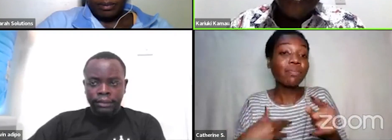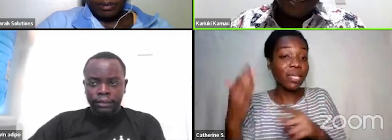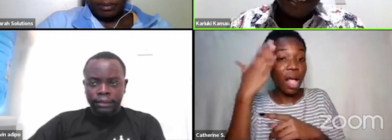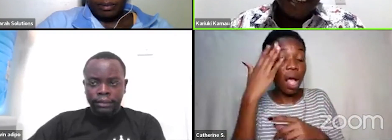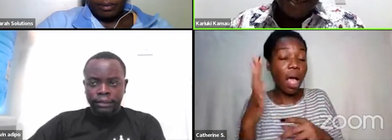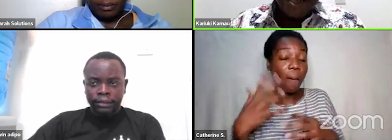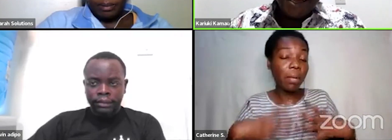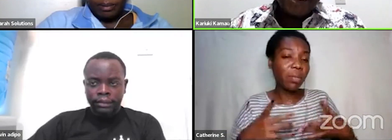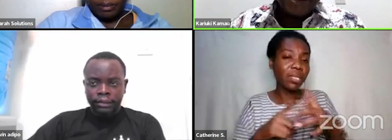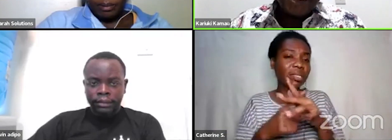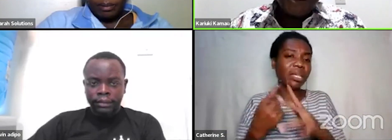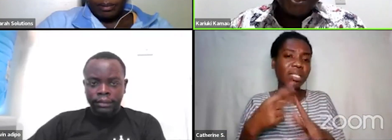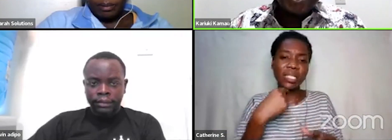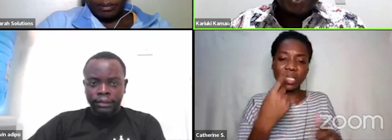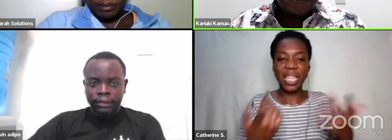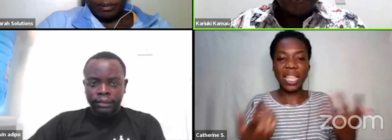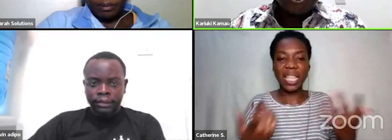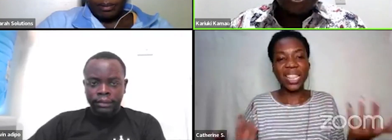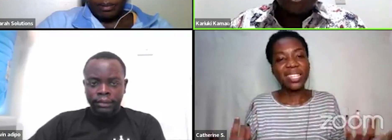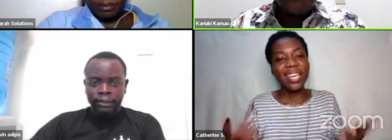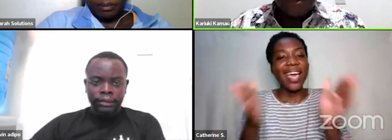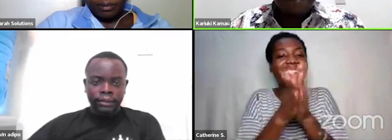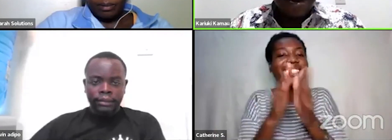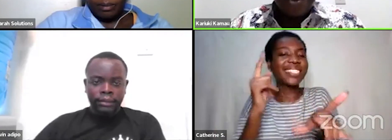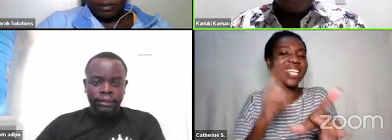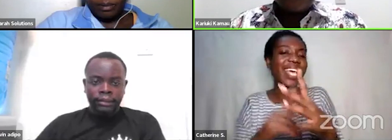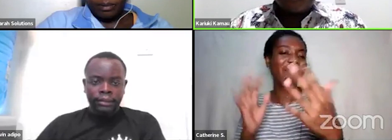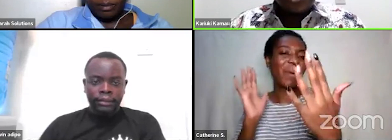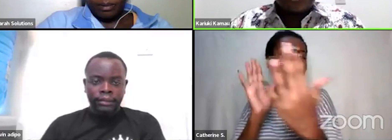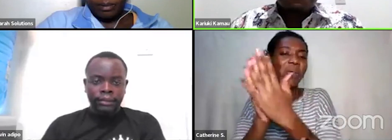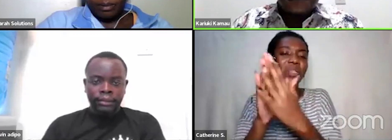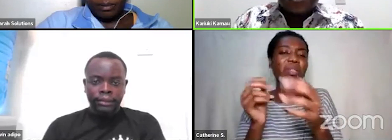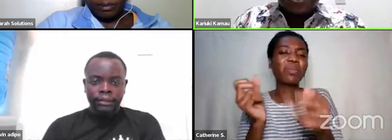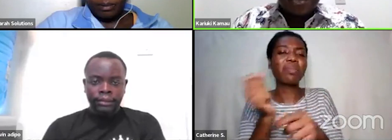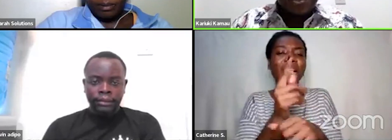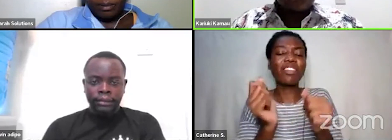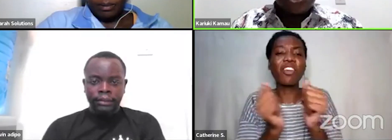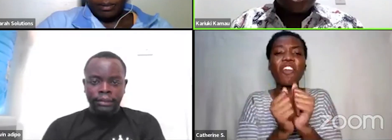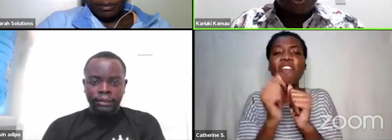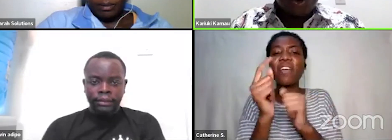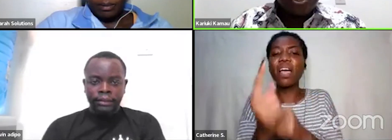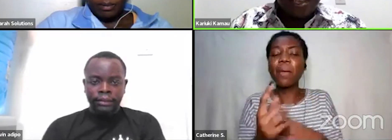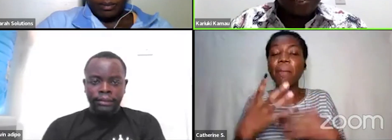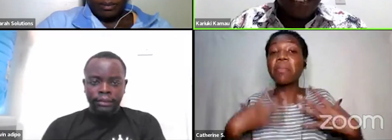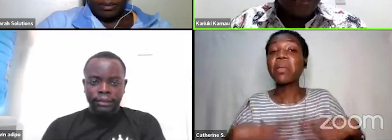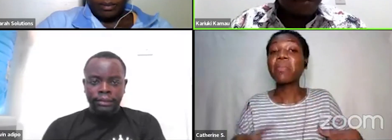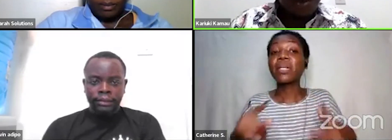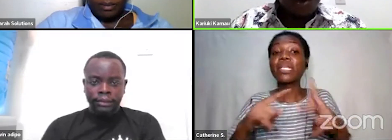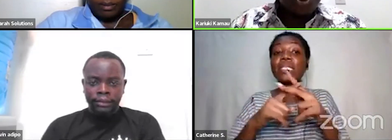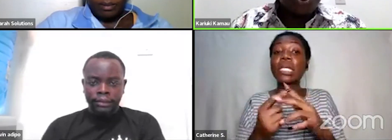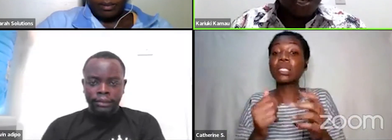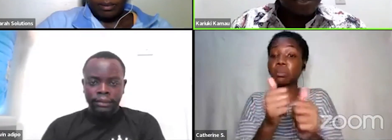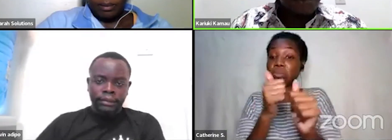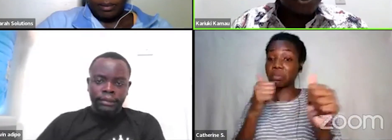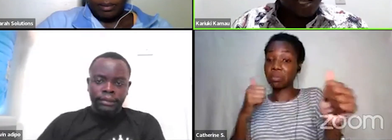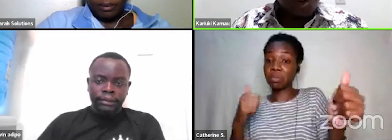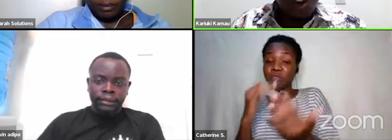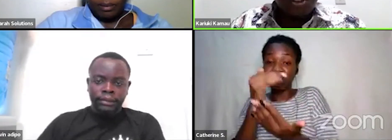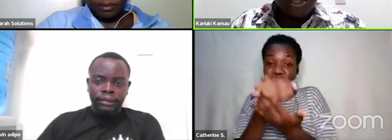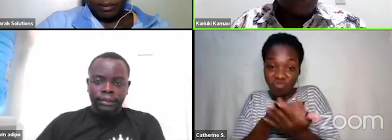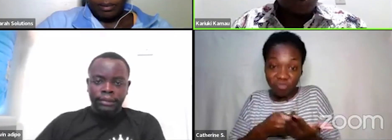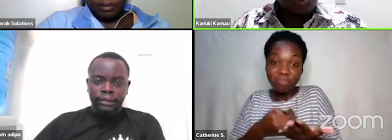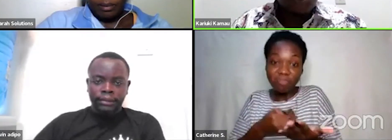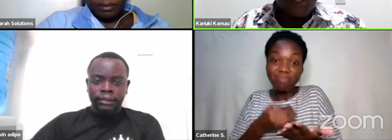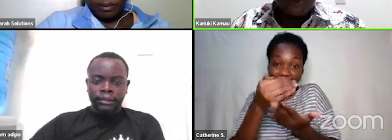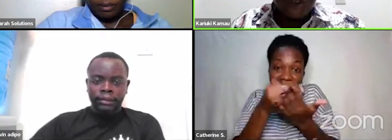started saving, and when it approached November, you realize people started withdrawing their saving, because we had put a